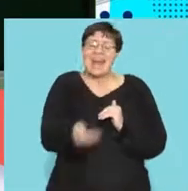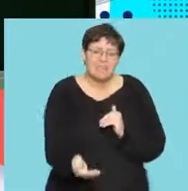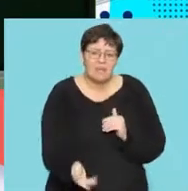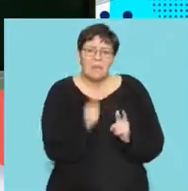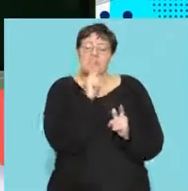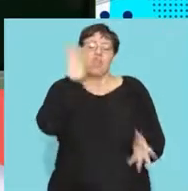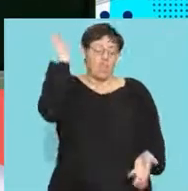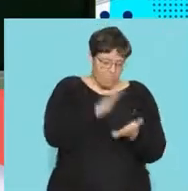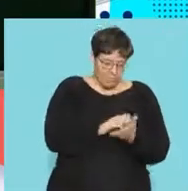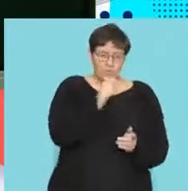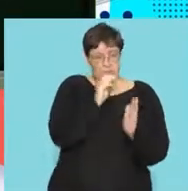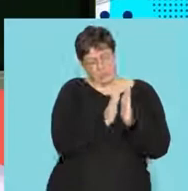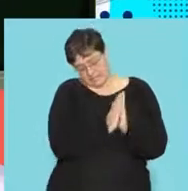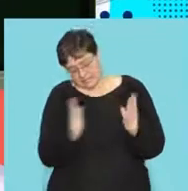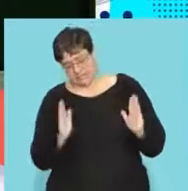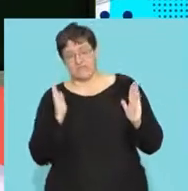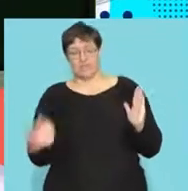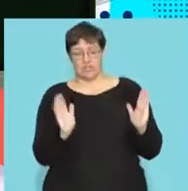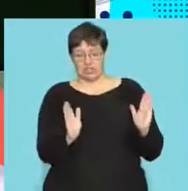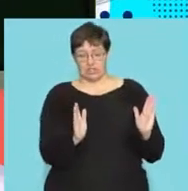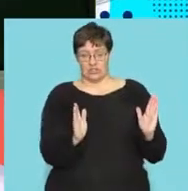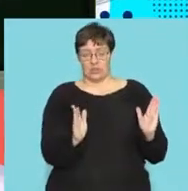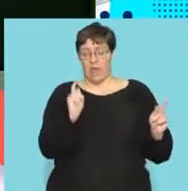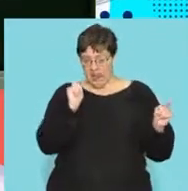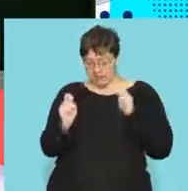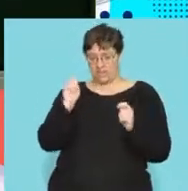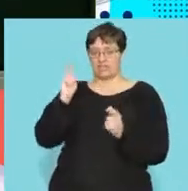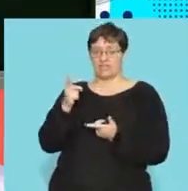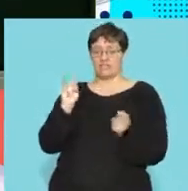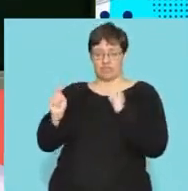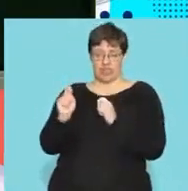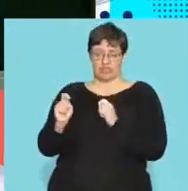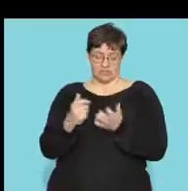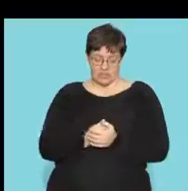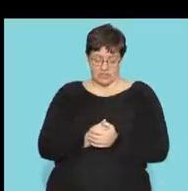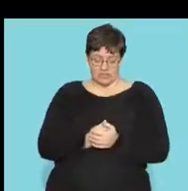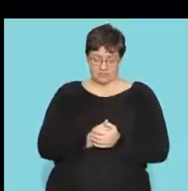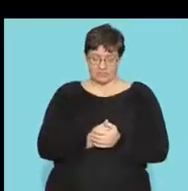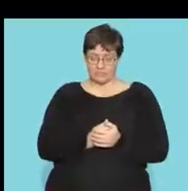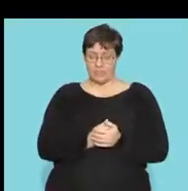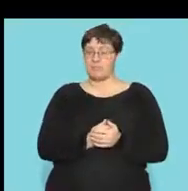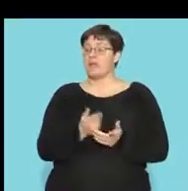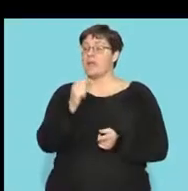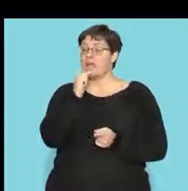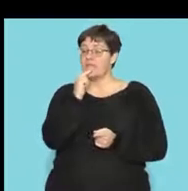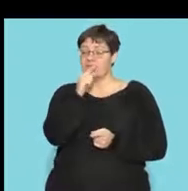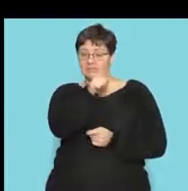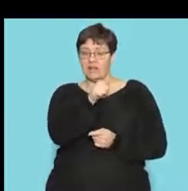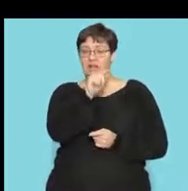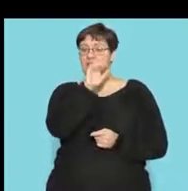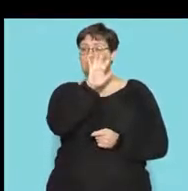over. And therefore, the adjustment changes. So therefore, this is what we do. If that's the amount that we